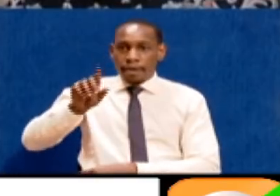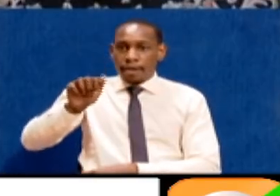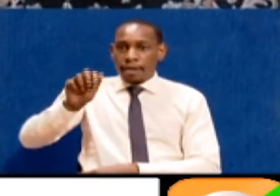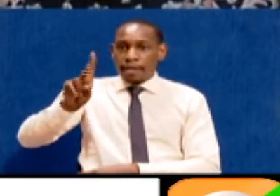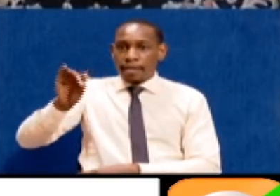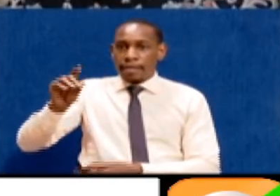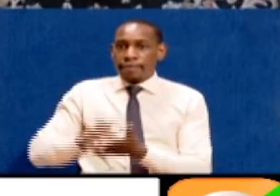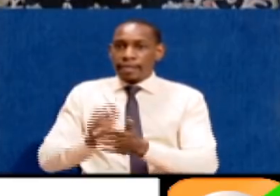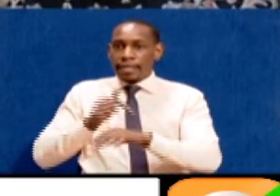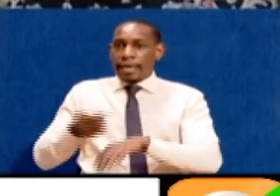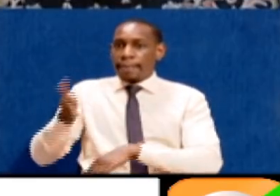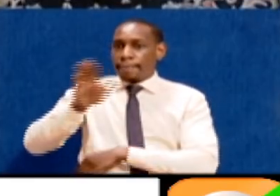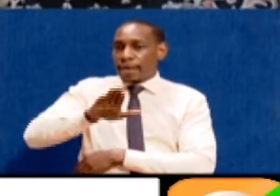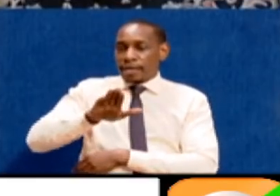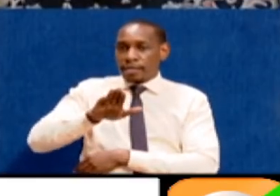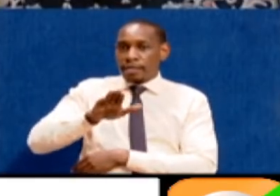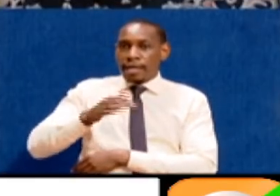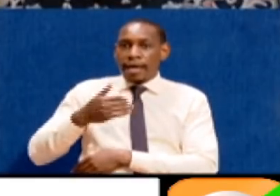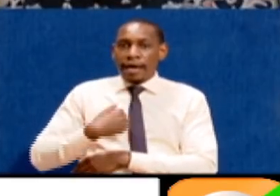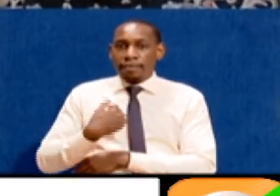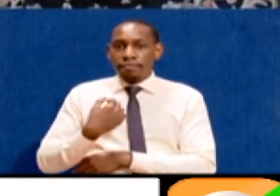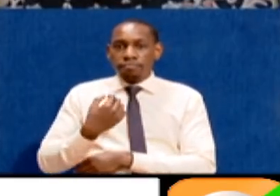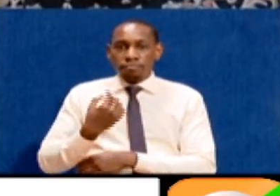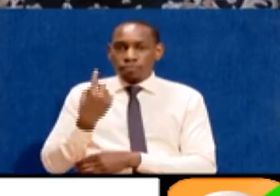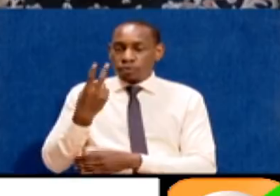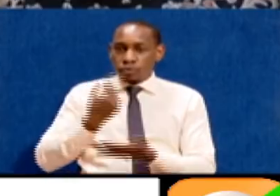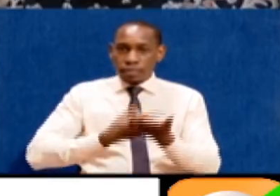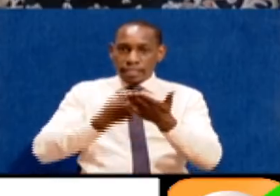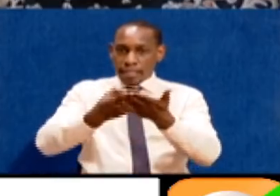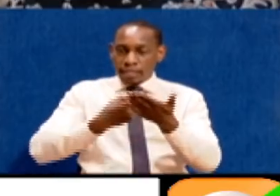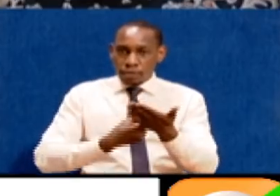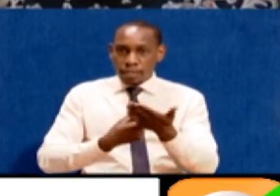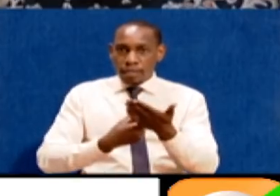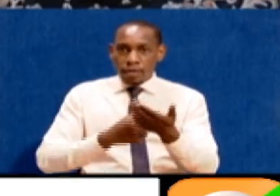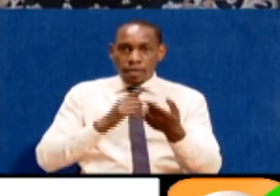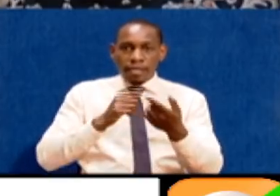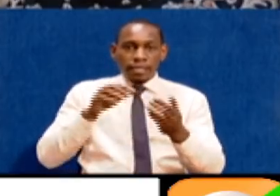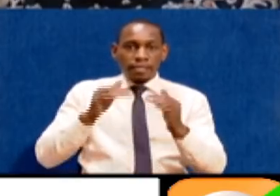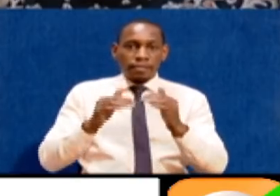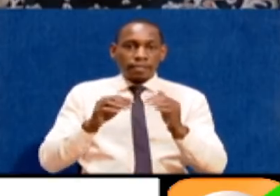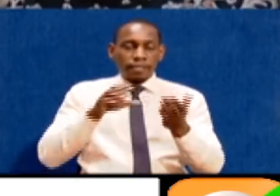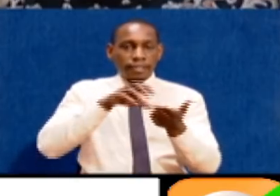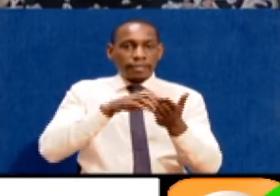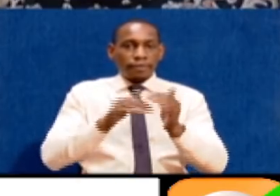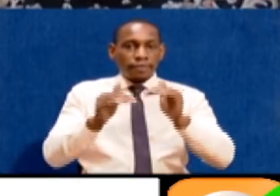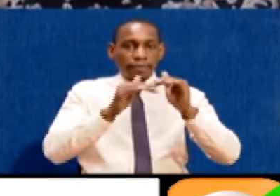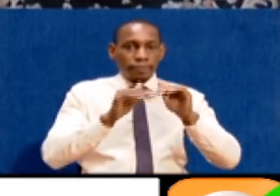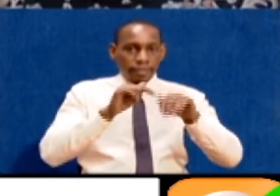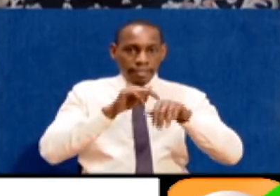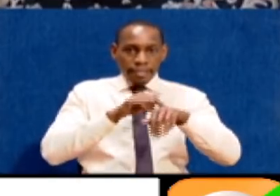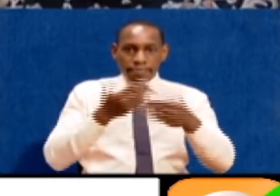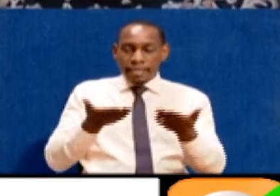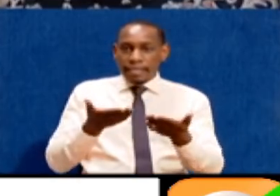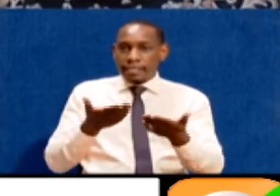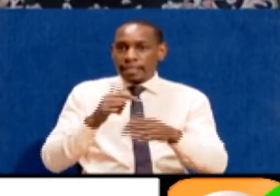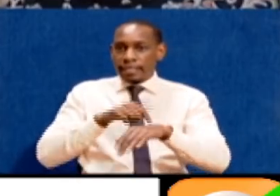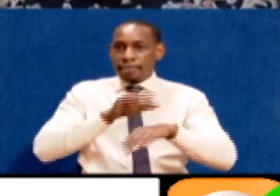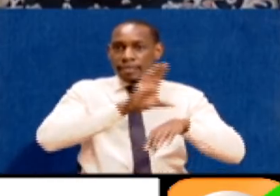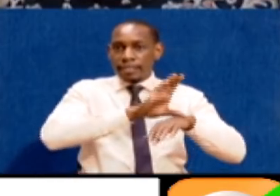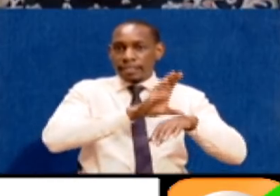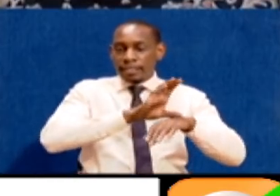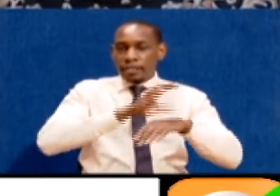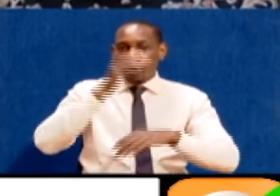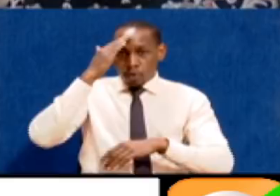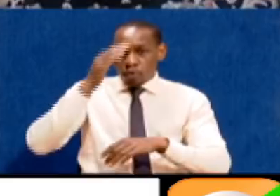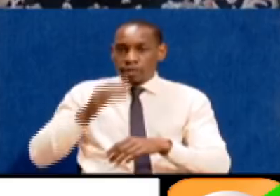break. When we come back, nevertheless, still got one or two things to talk about. The state of democracy in our country. A time was when the church was